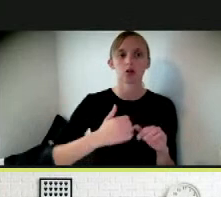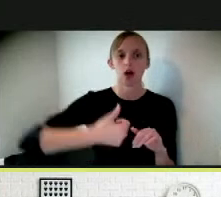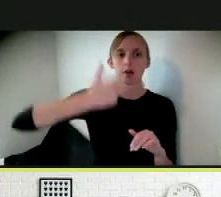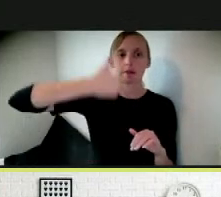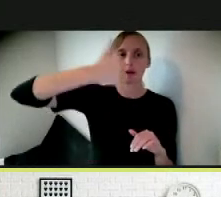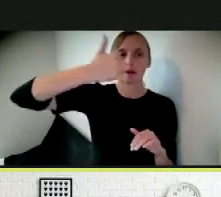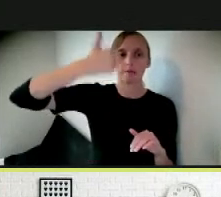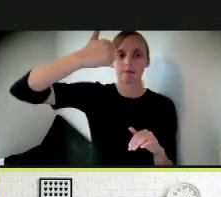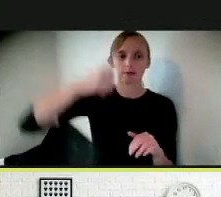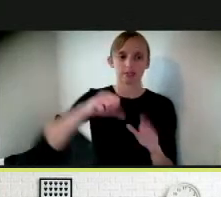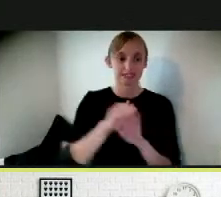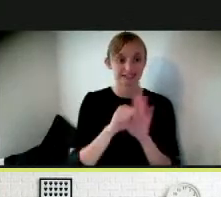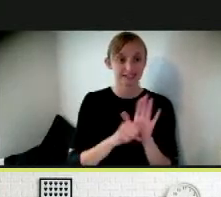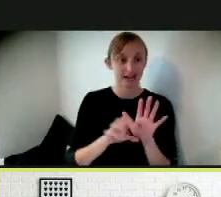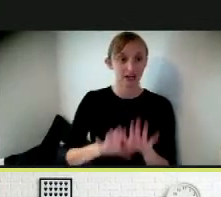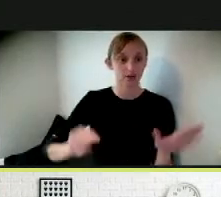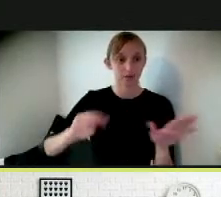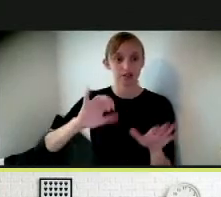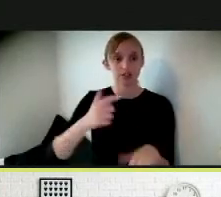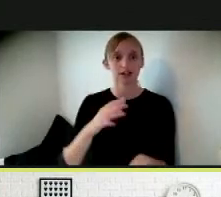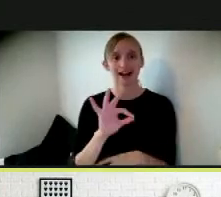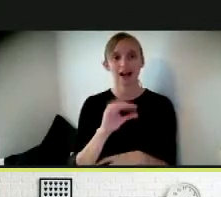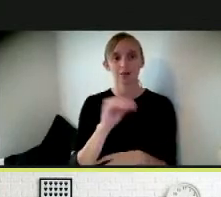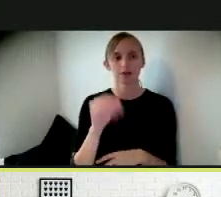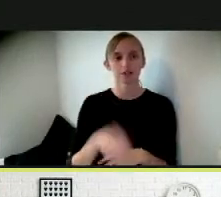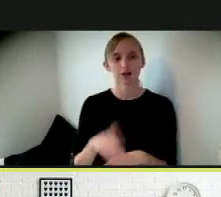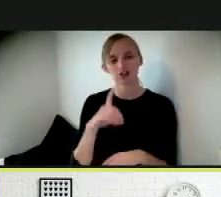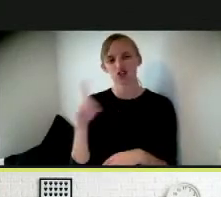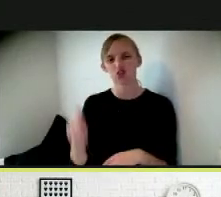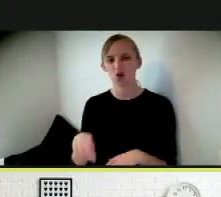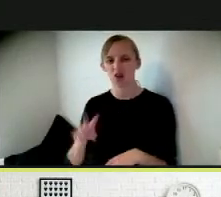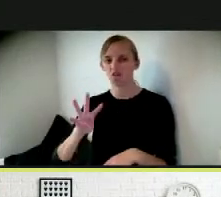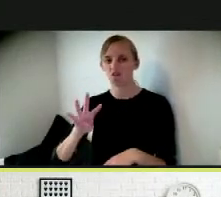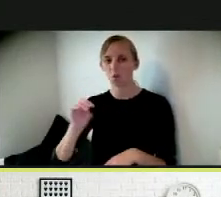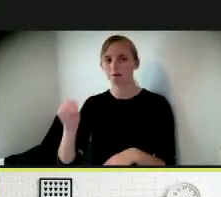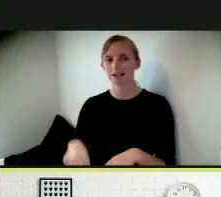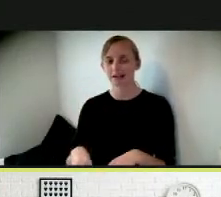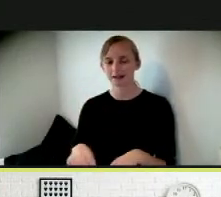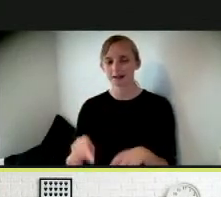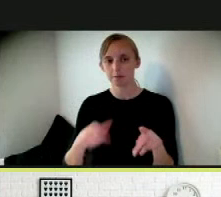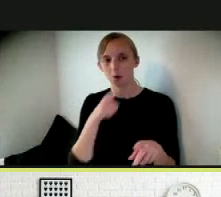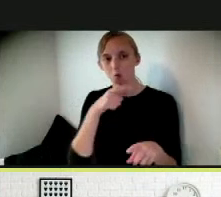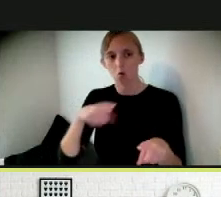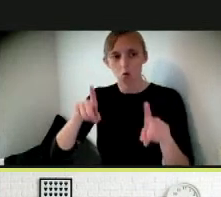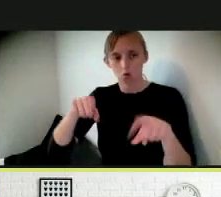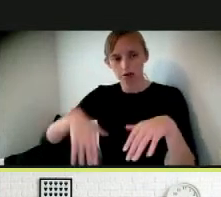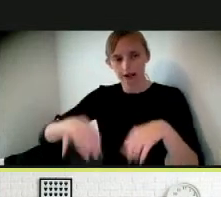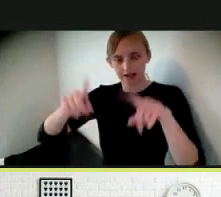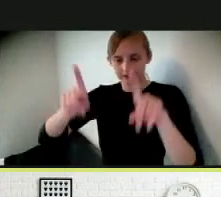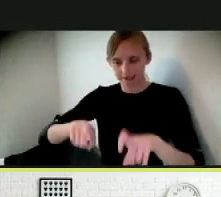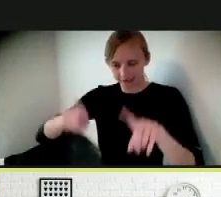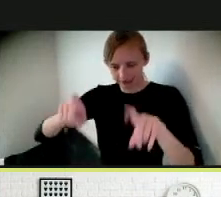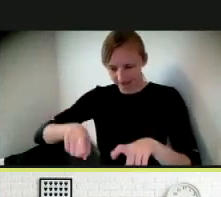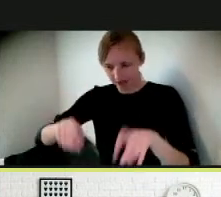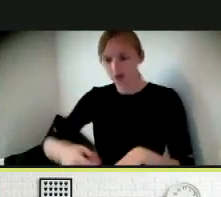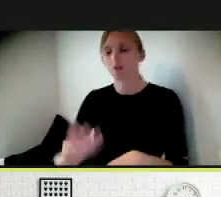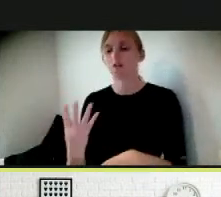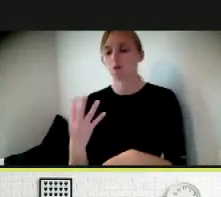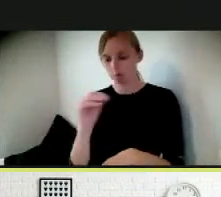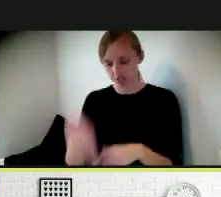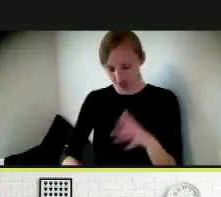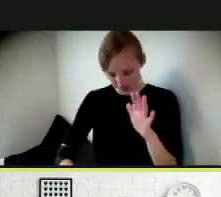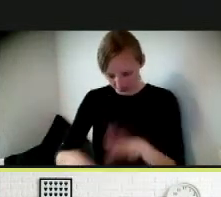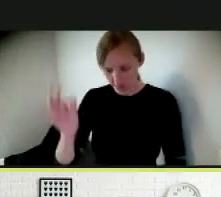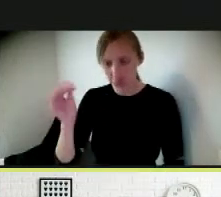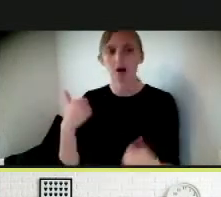at 9%. So we use these numbers when we look at the CDC risk level of transmission. Right now